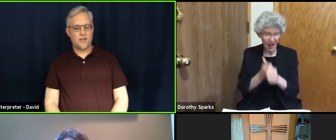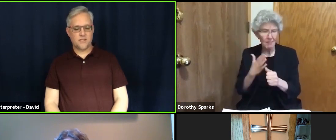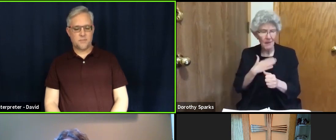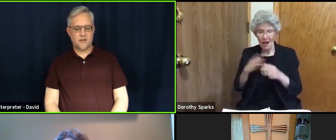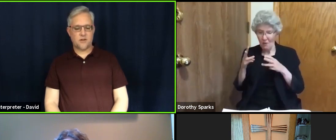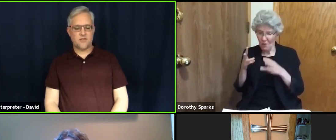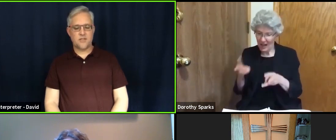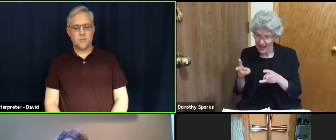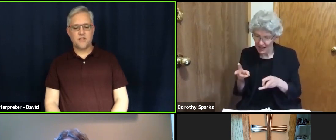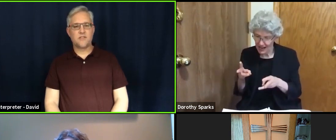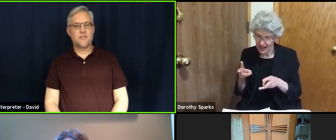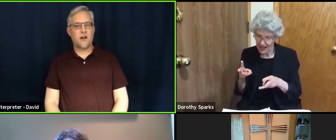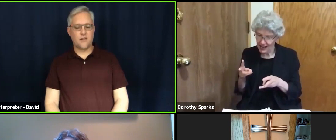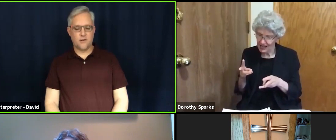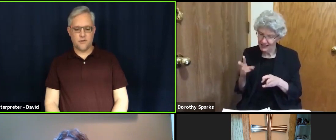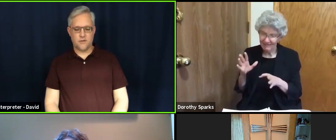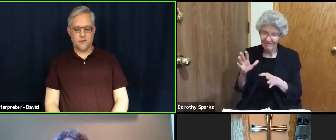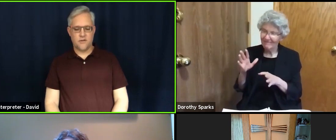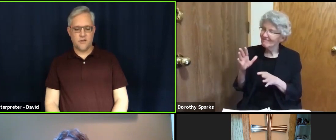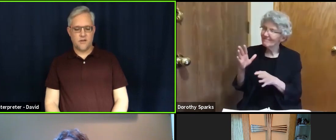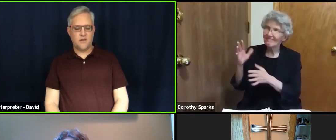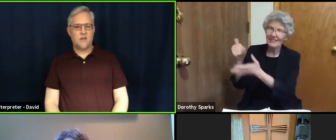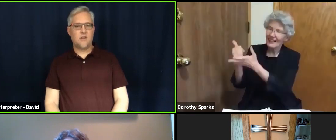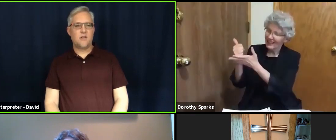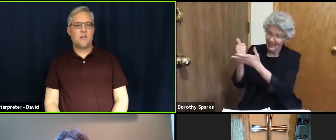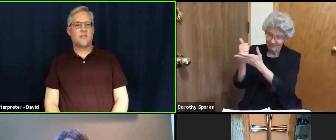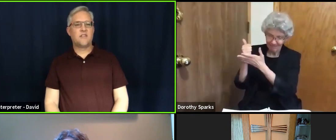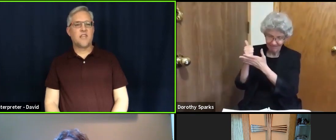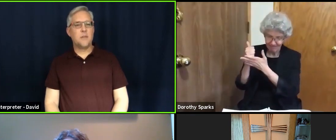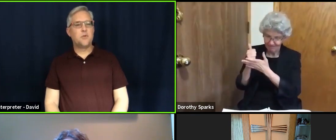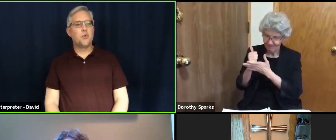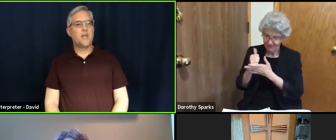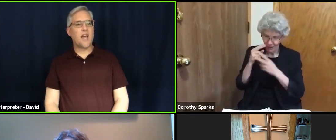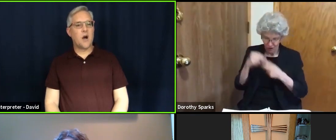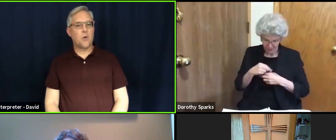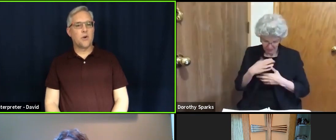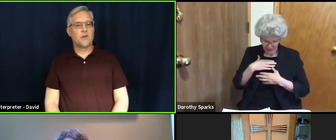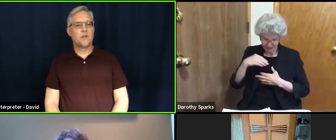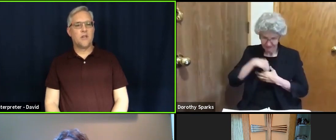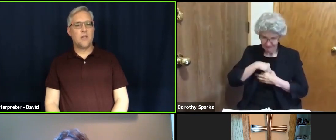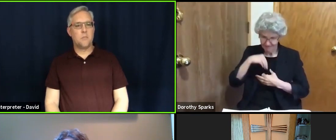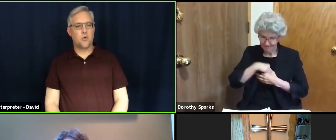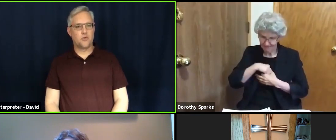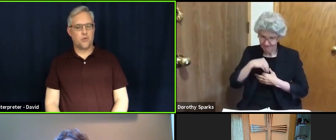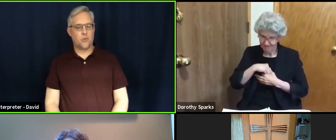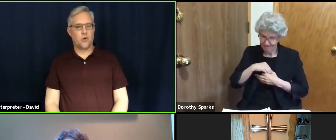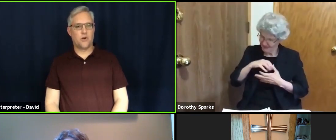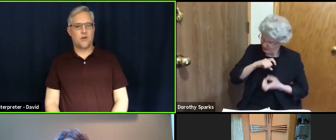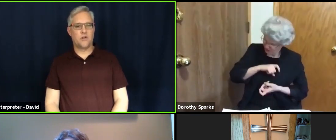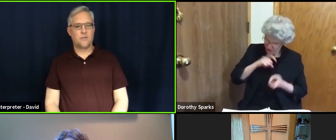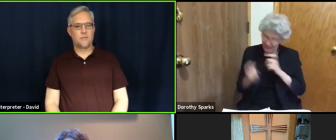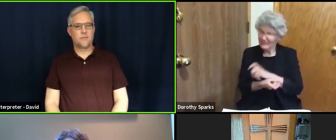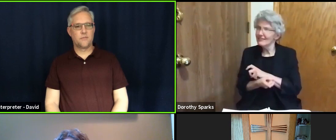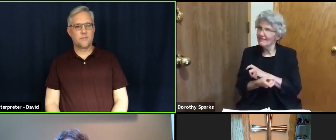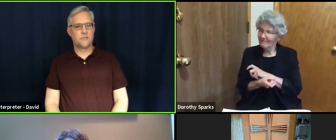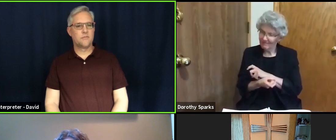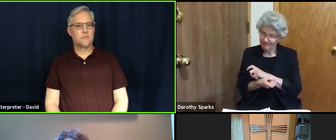When we expect our siblings of color to keep doing our emotional work.